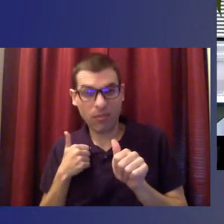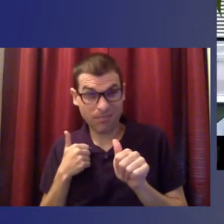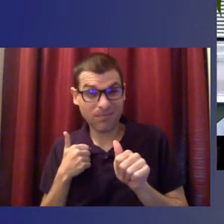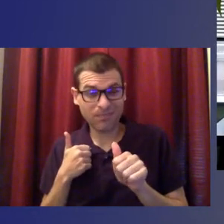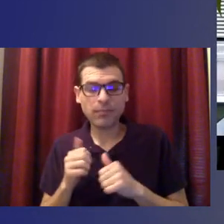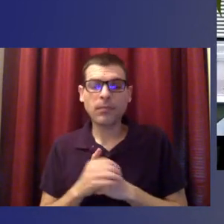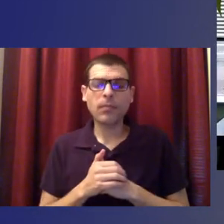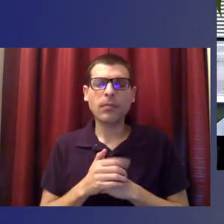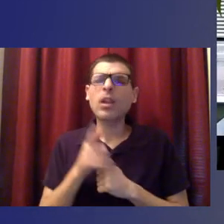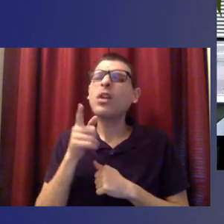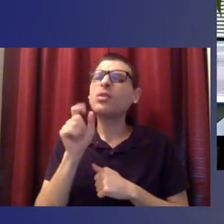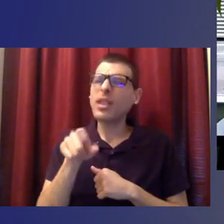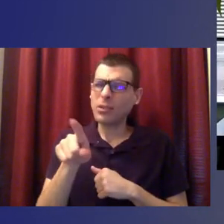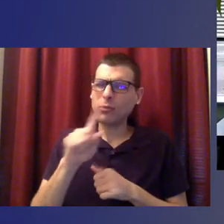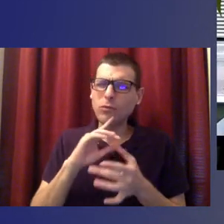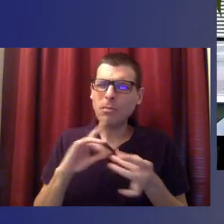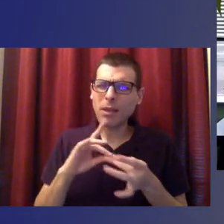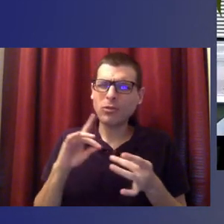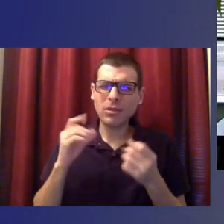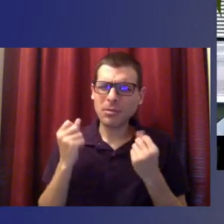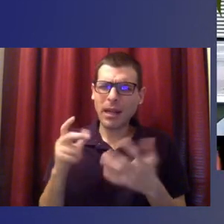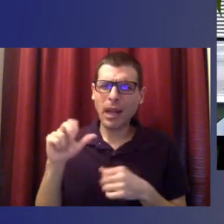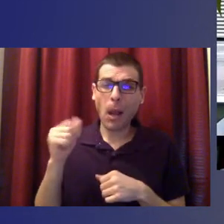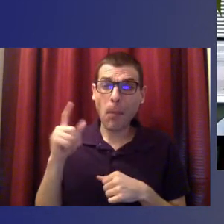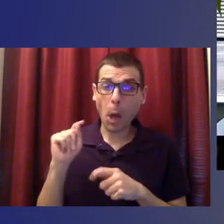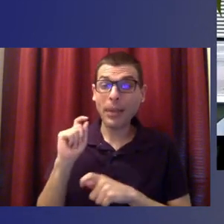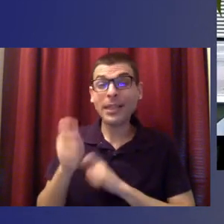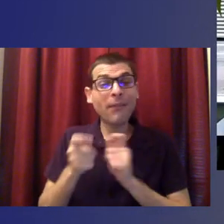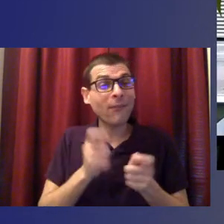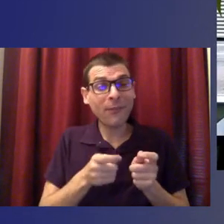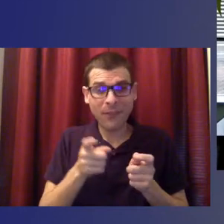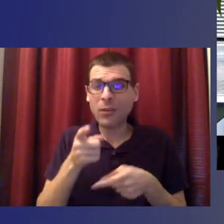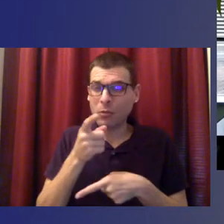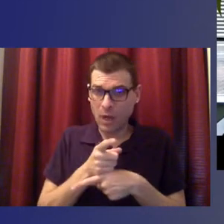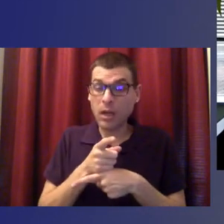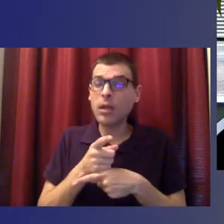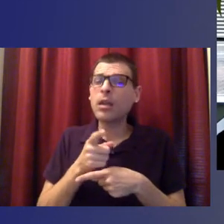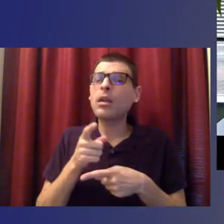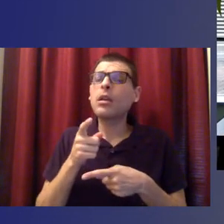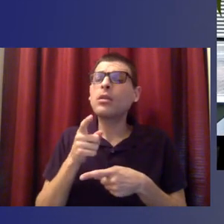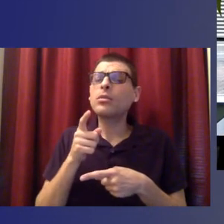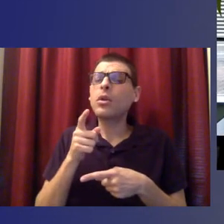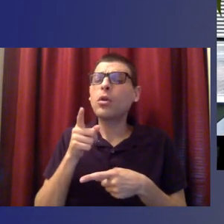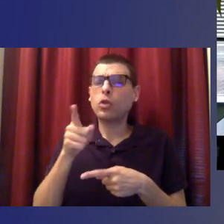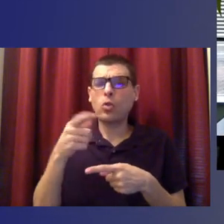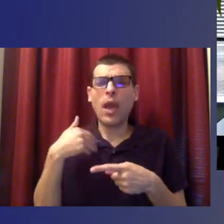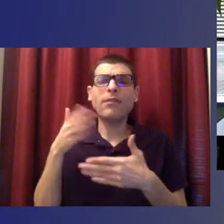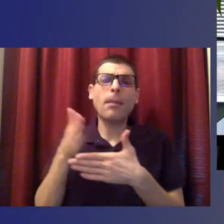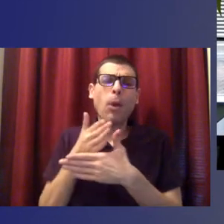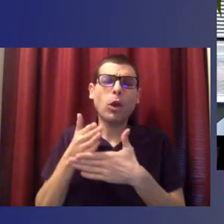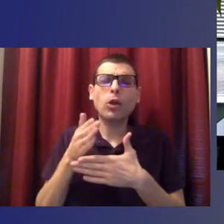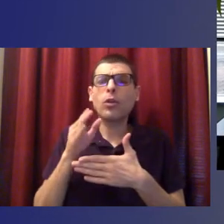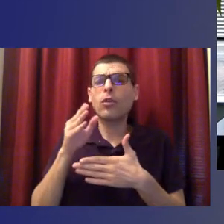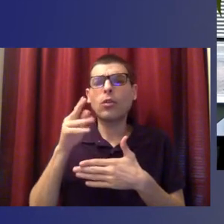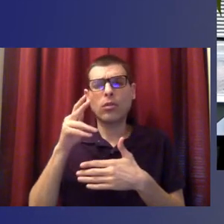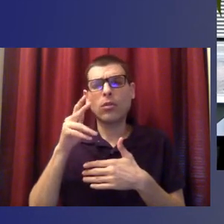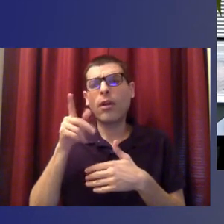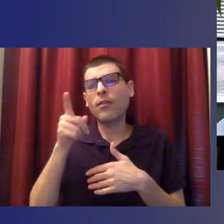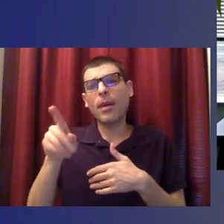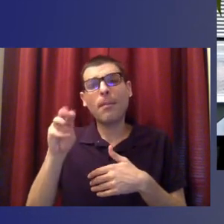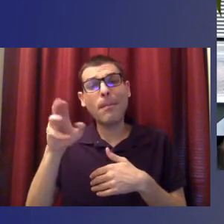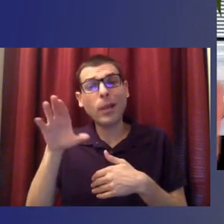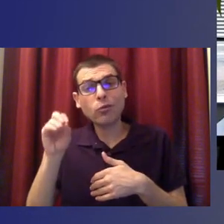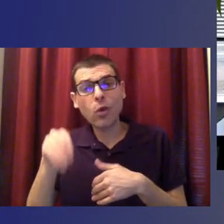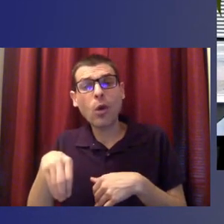departments within the county, there are partnerships with other counties. There's the entity of Metro. There's the City